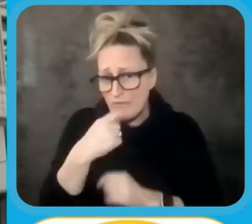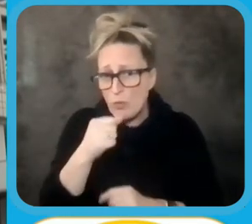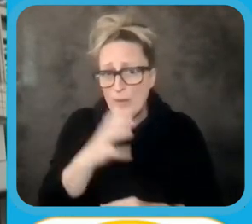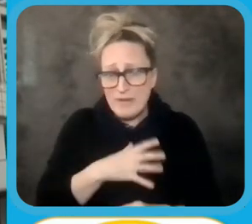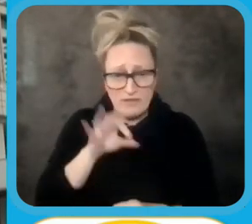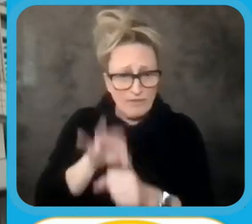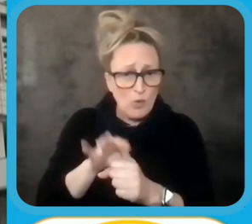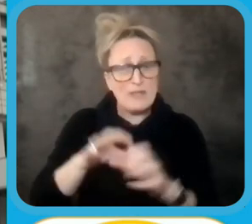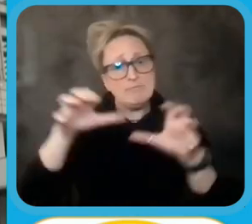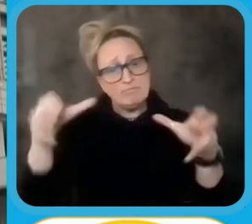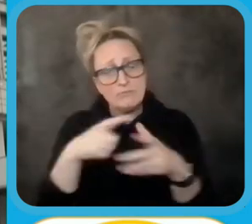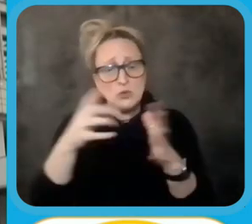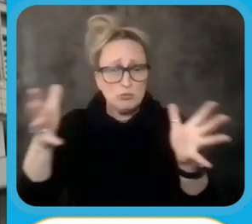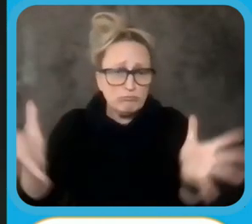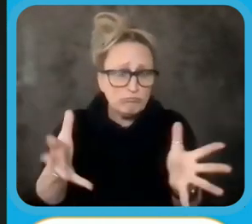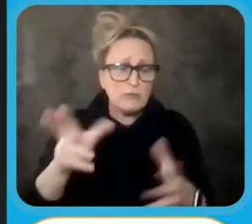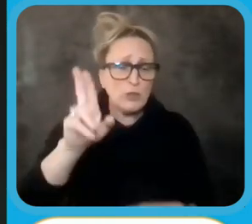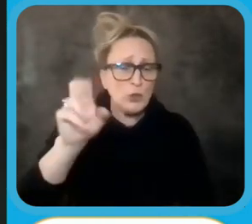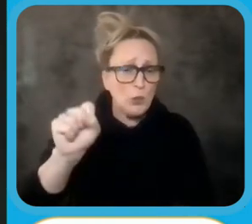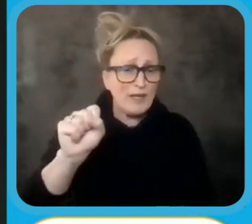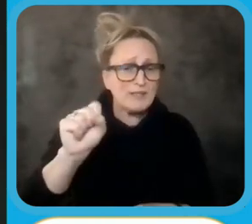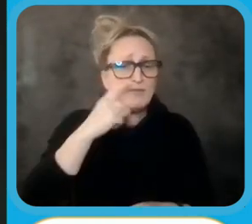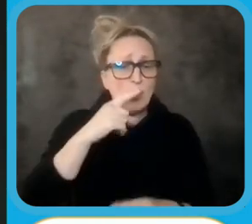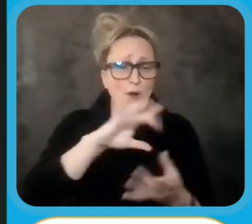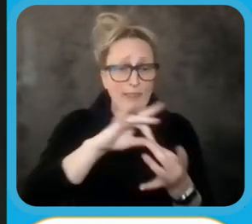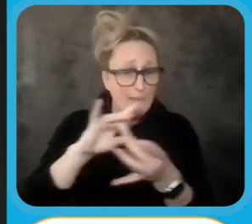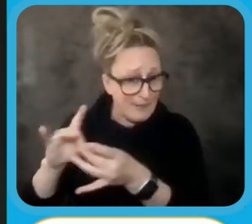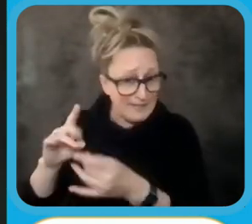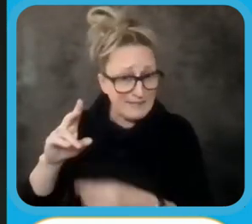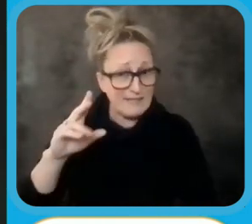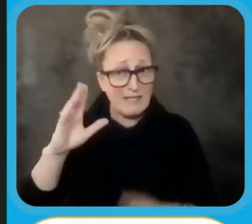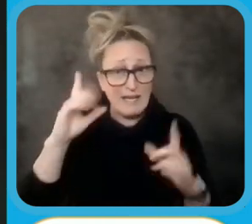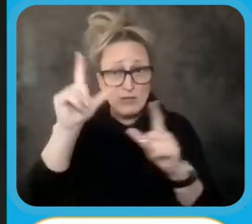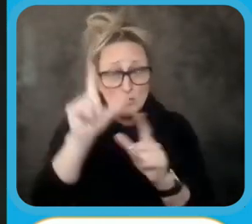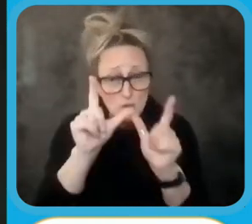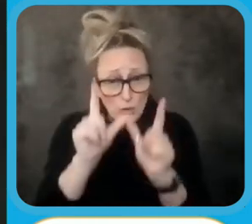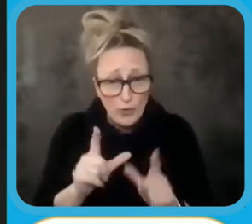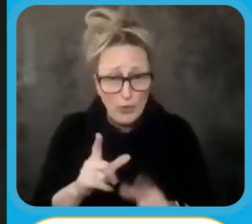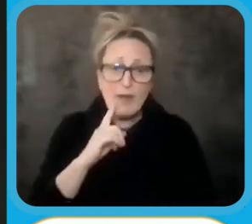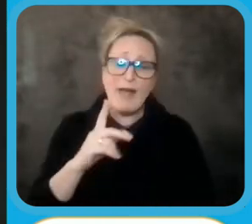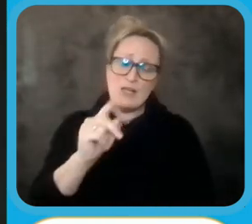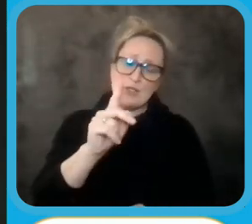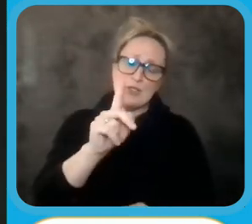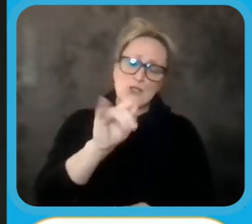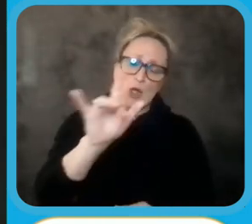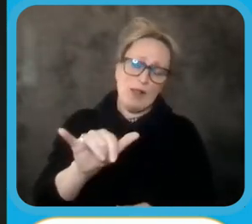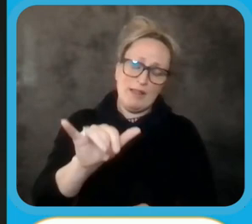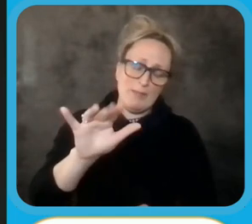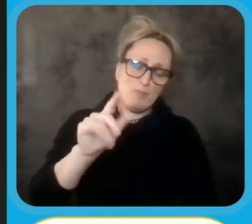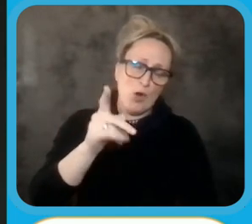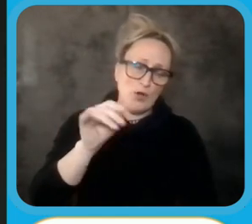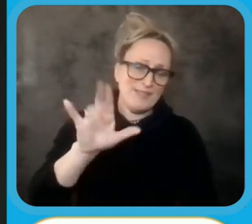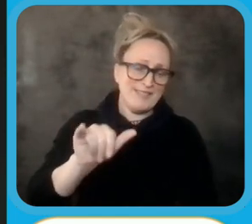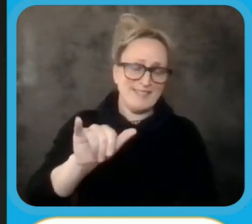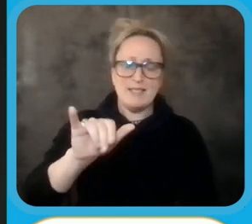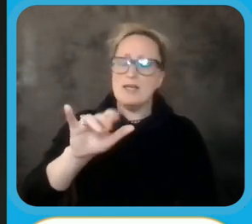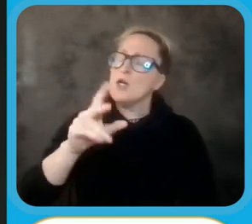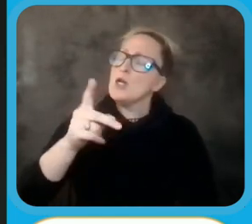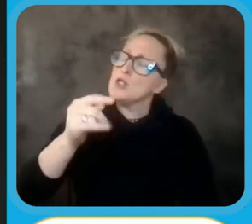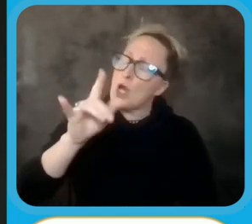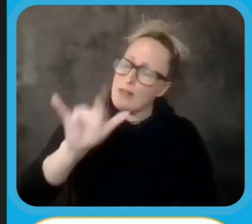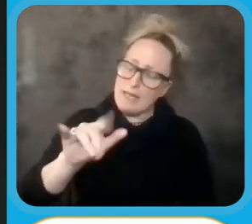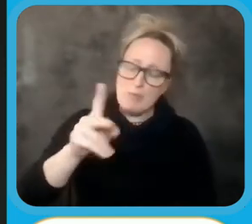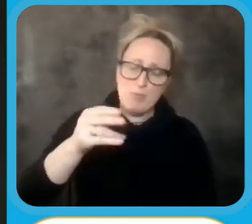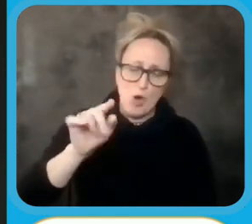to cheer on the U.S. in the Olympics, and of course, to celebrate Dolly Parton's 75th birthday. Well, technically that was